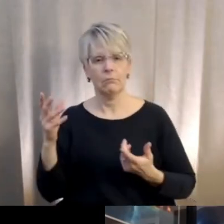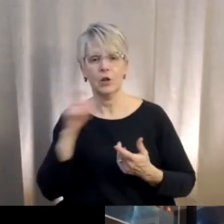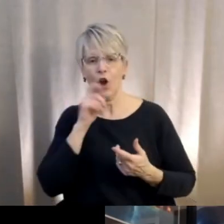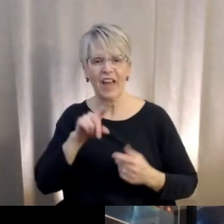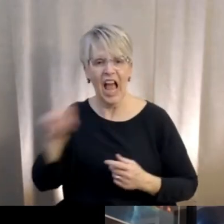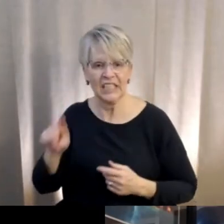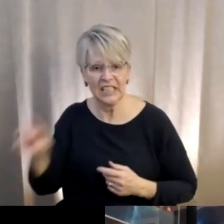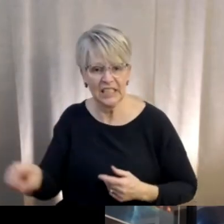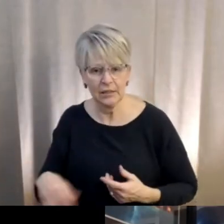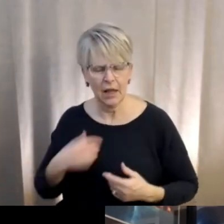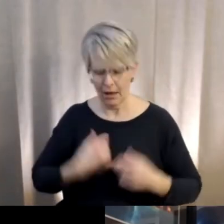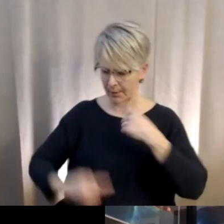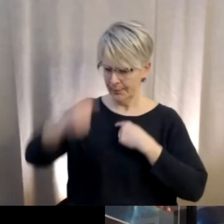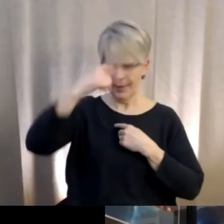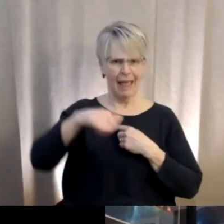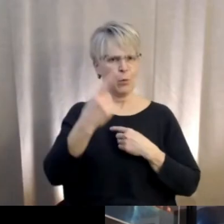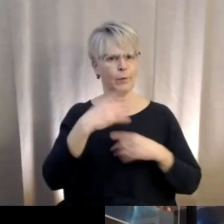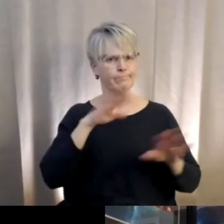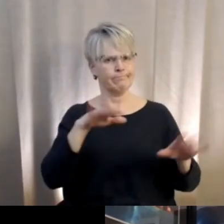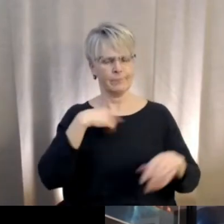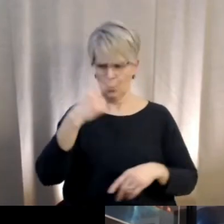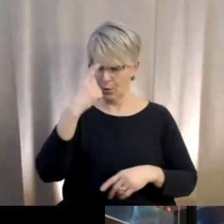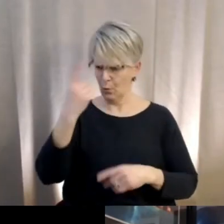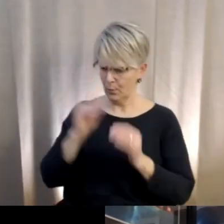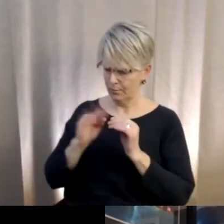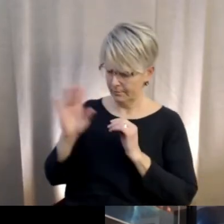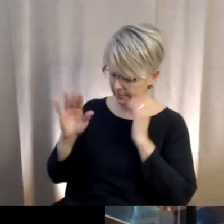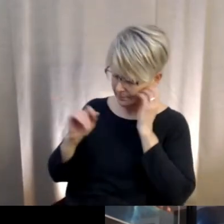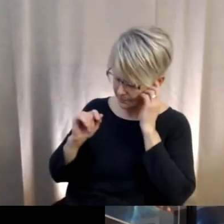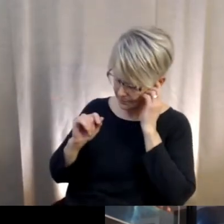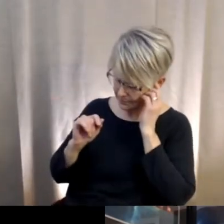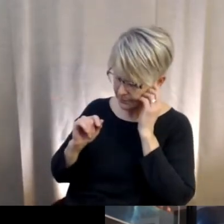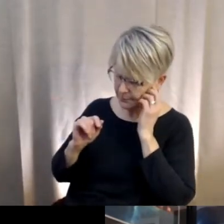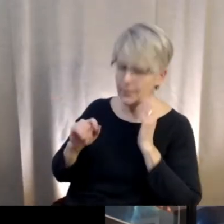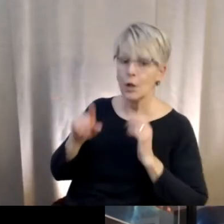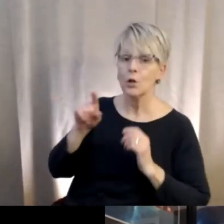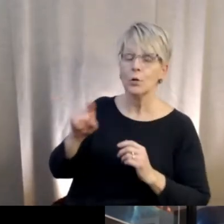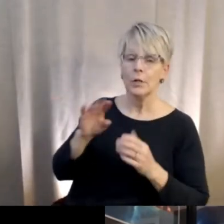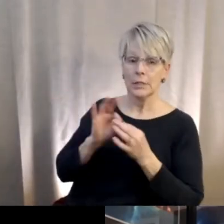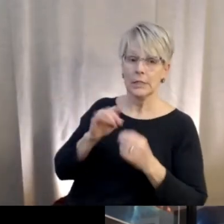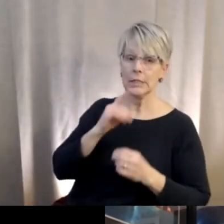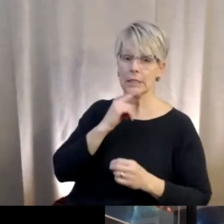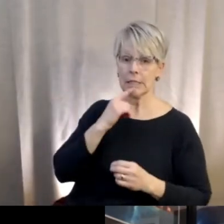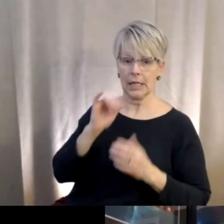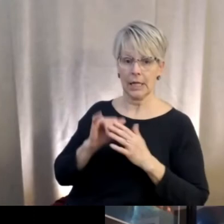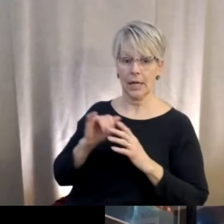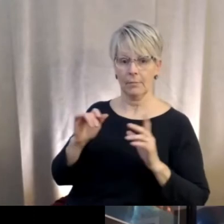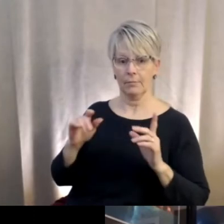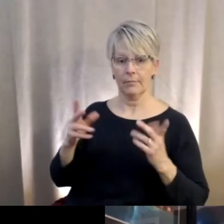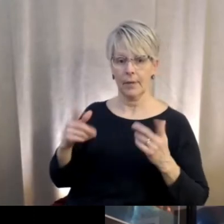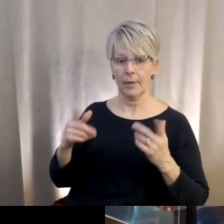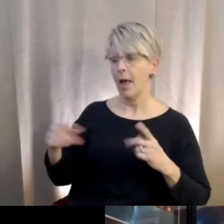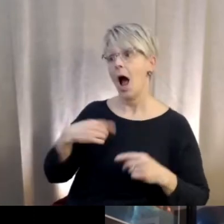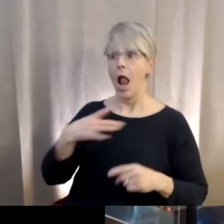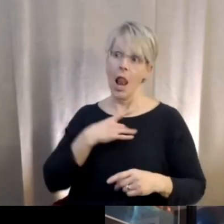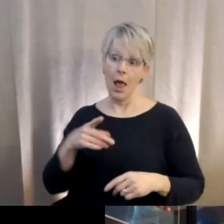one more that came to mind, which is when, you know, you said people will talk about, you know, I like puppies too.